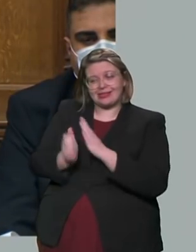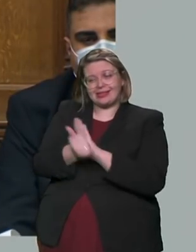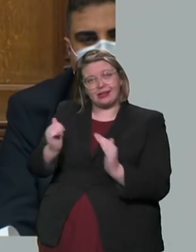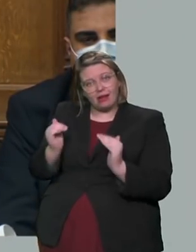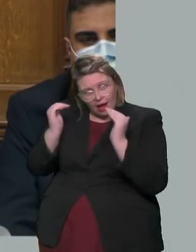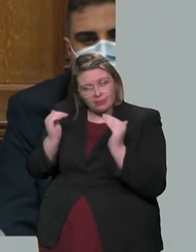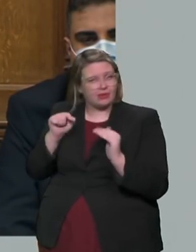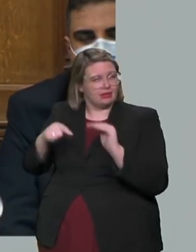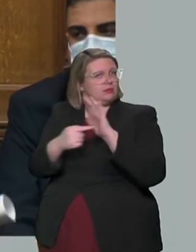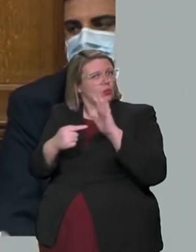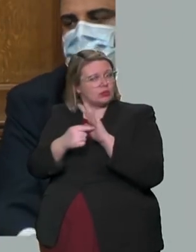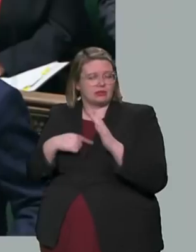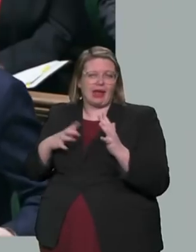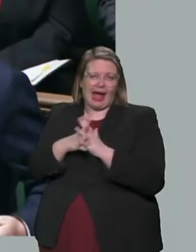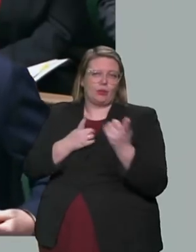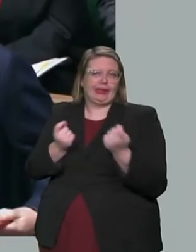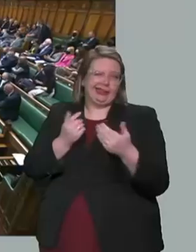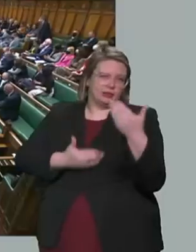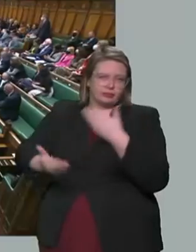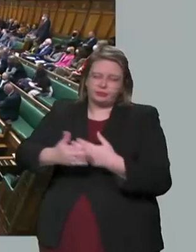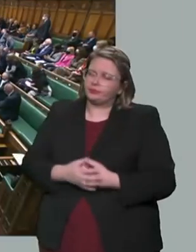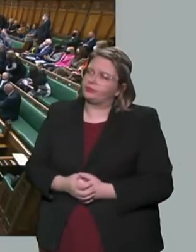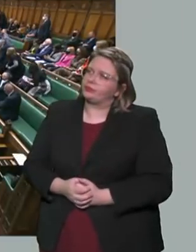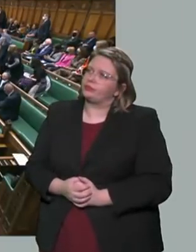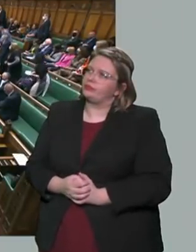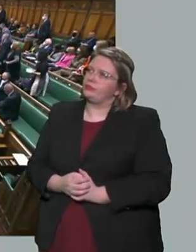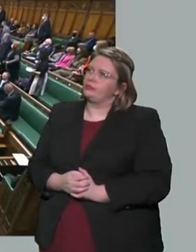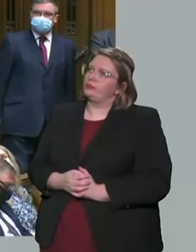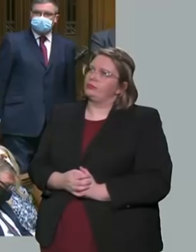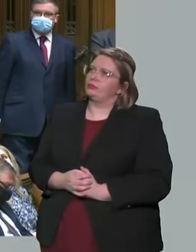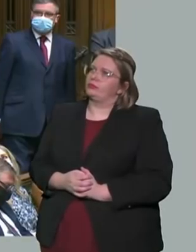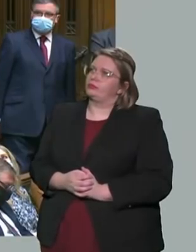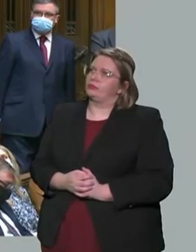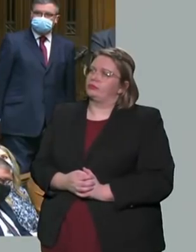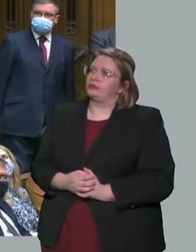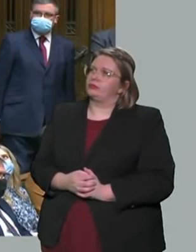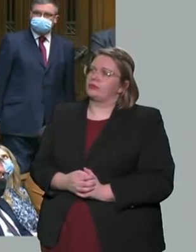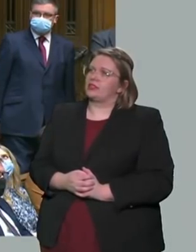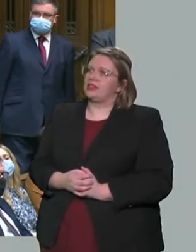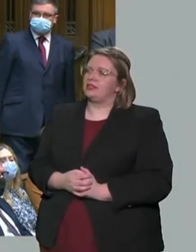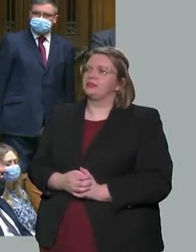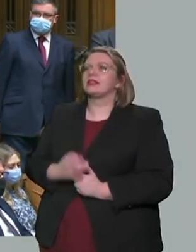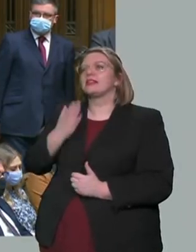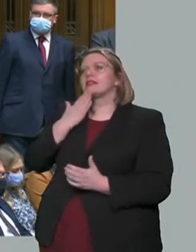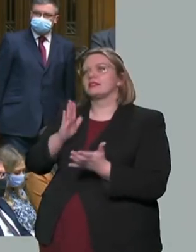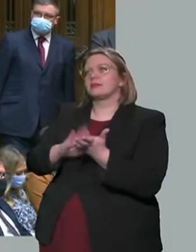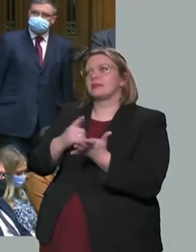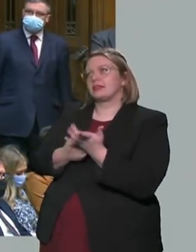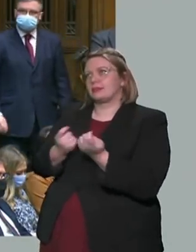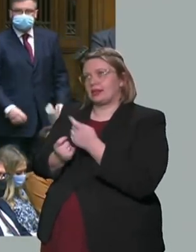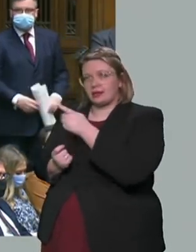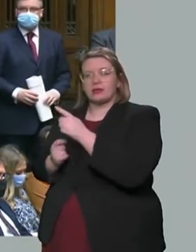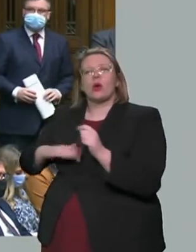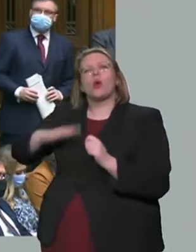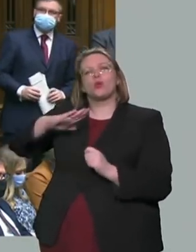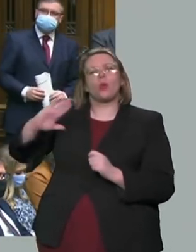and that is what we are doing. Thank you very much indeed, Mr. Speaker. Later today, I'll be seeking to introduce a bill